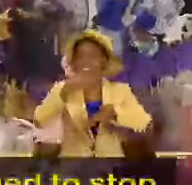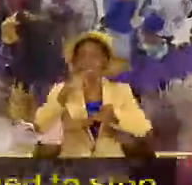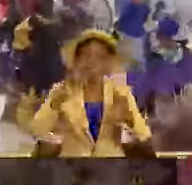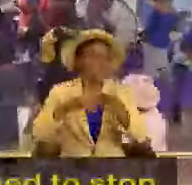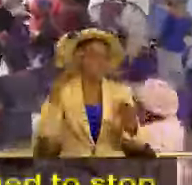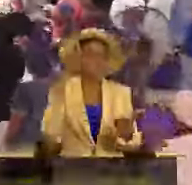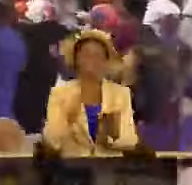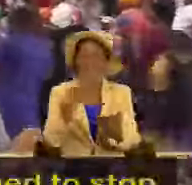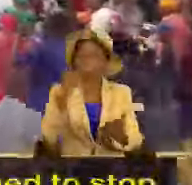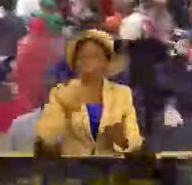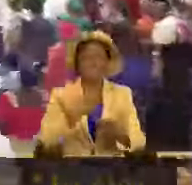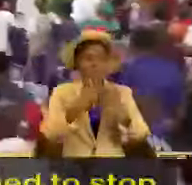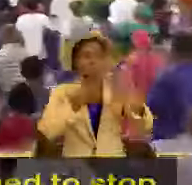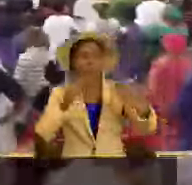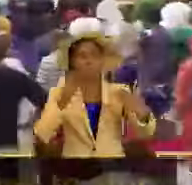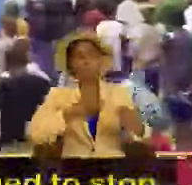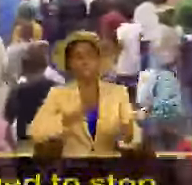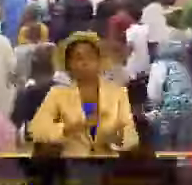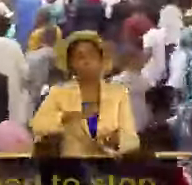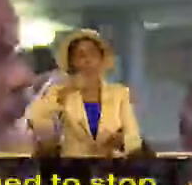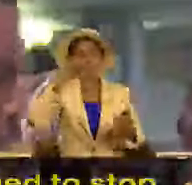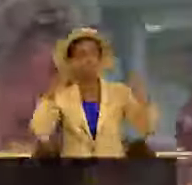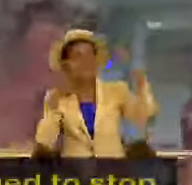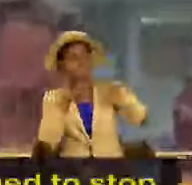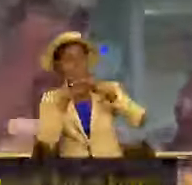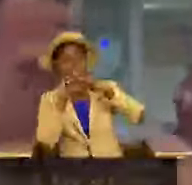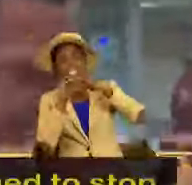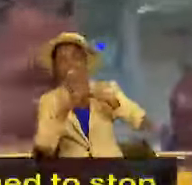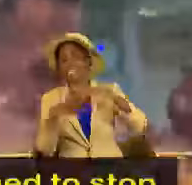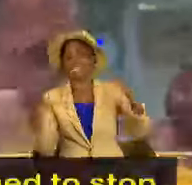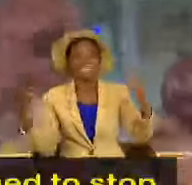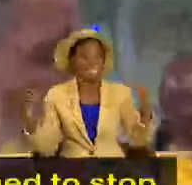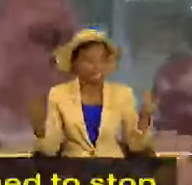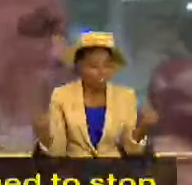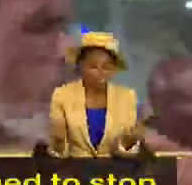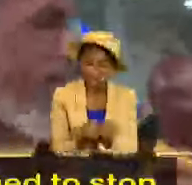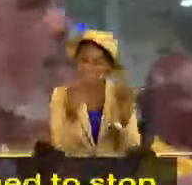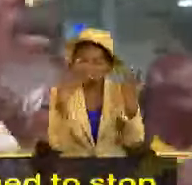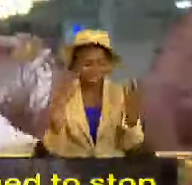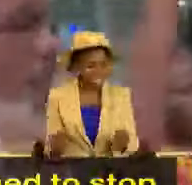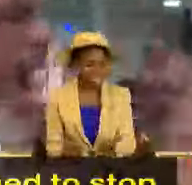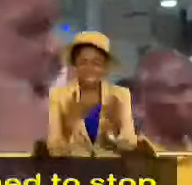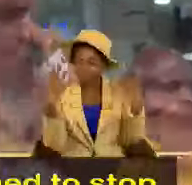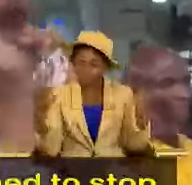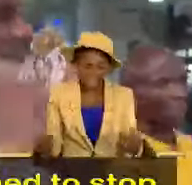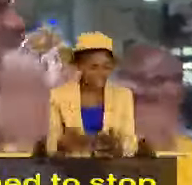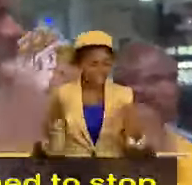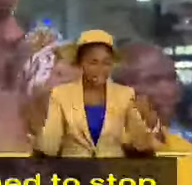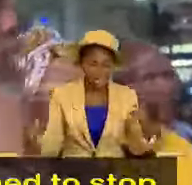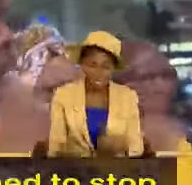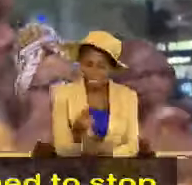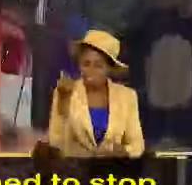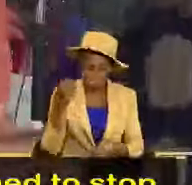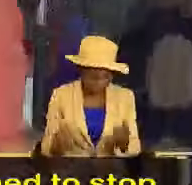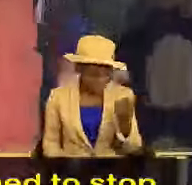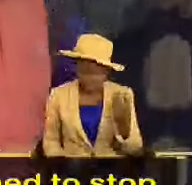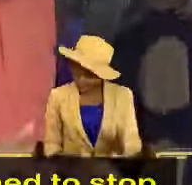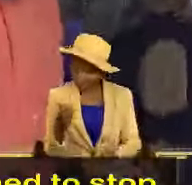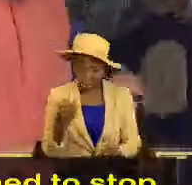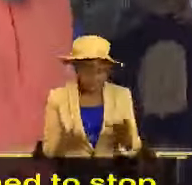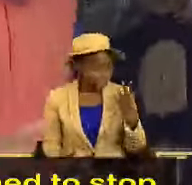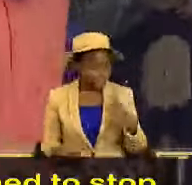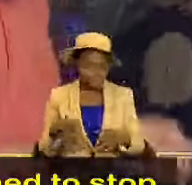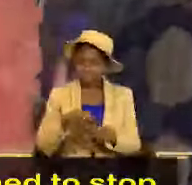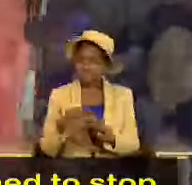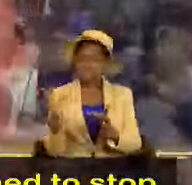manifest back fire destroy your owner backf fire destroy your owner backf fire destroy your owner in